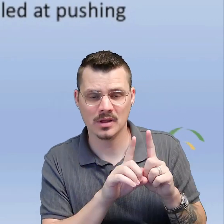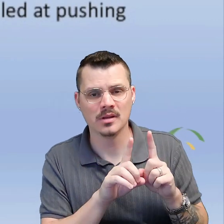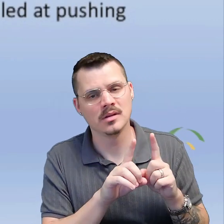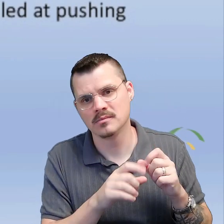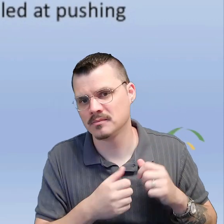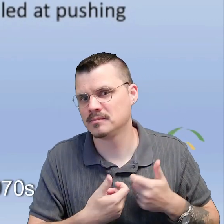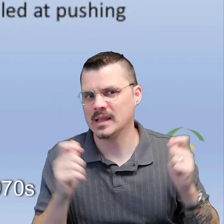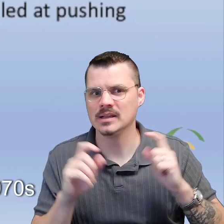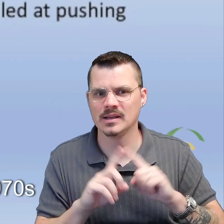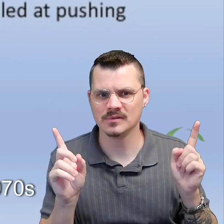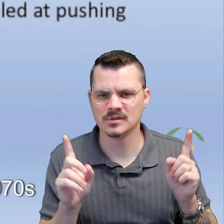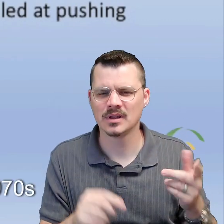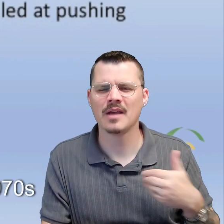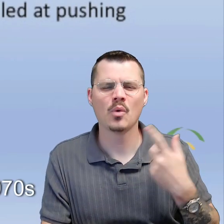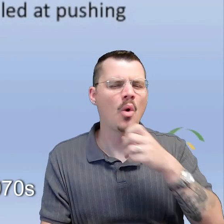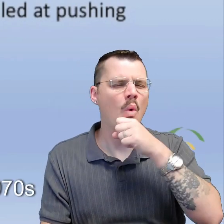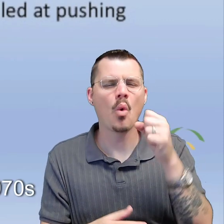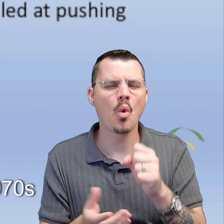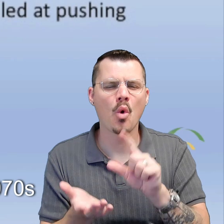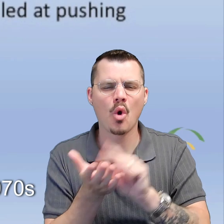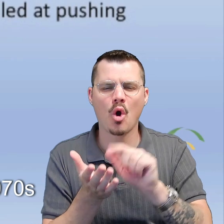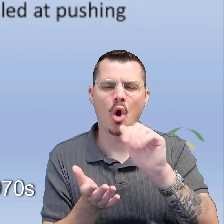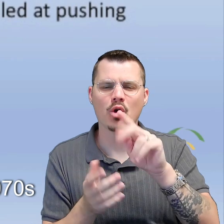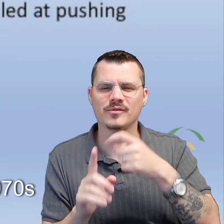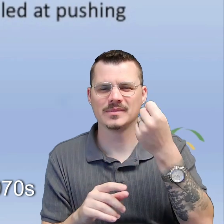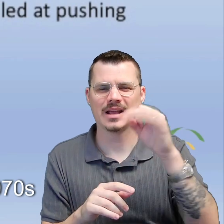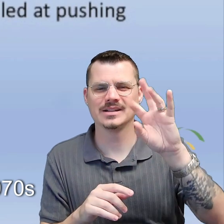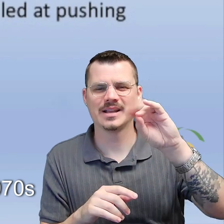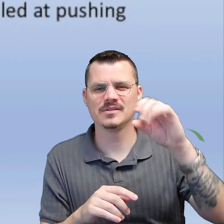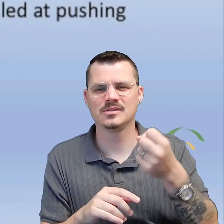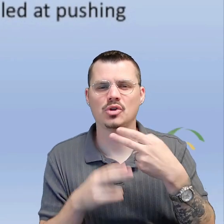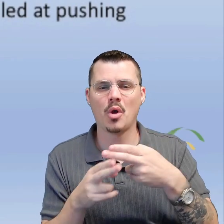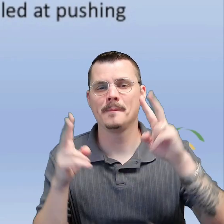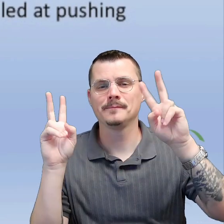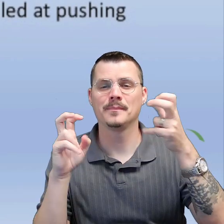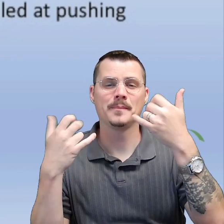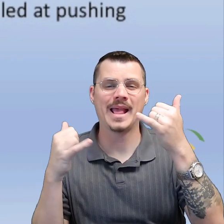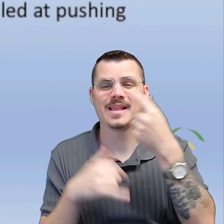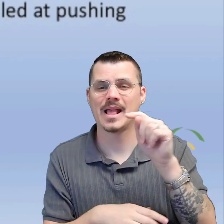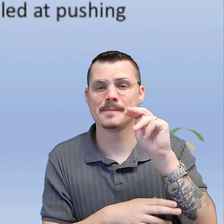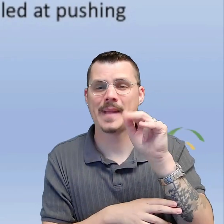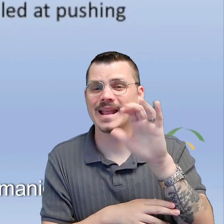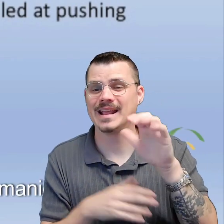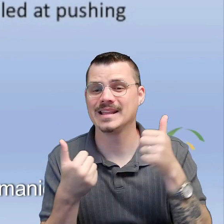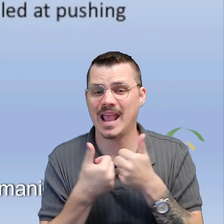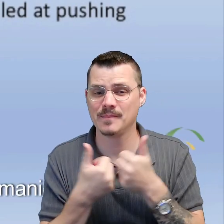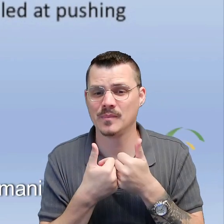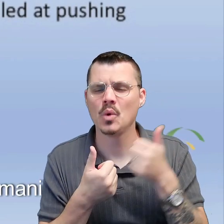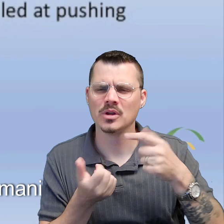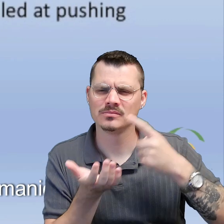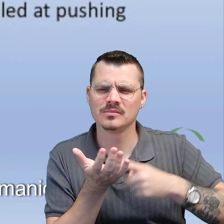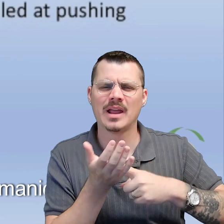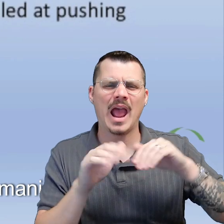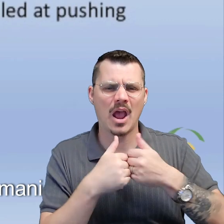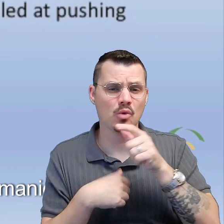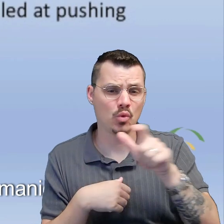difference. There's an ancient article from the 1970s called Playing the Manic Game, which talks about